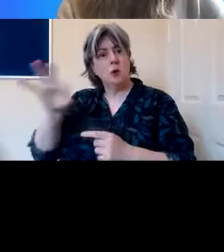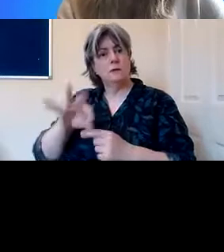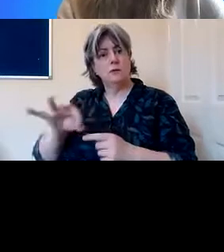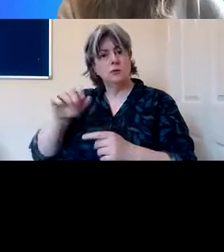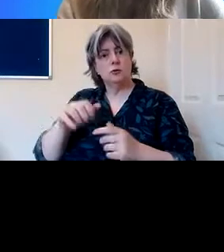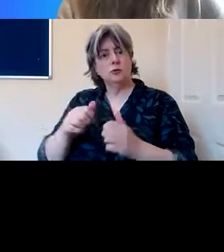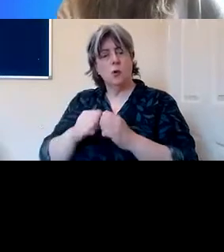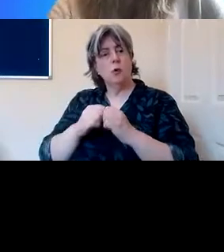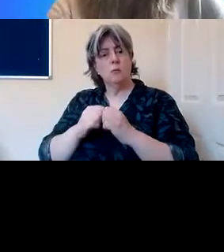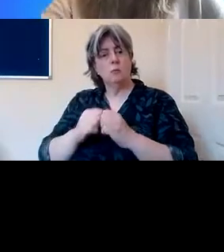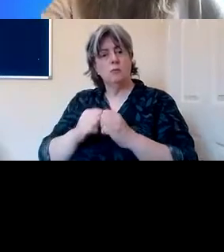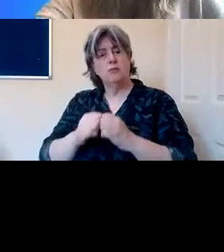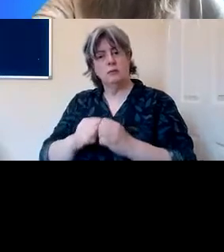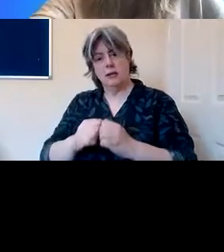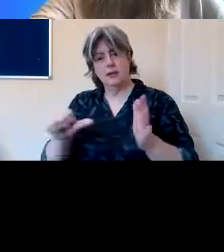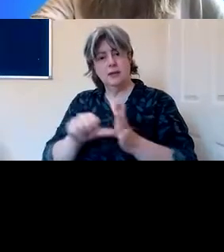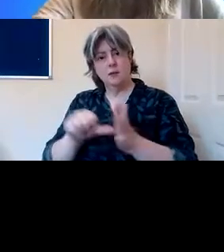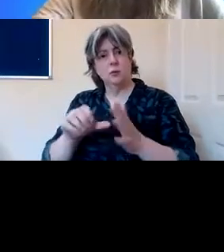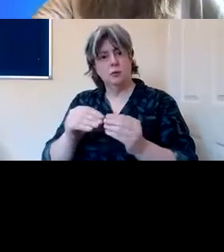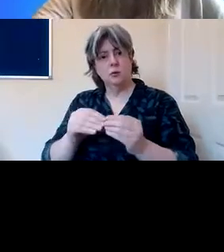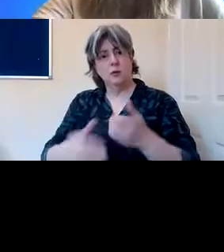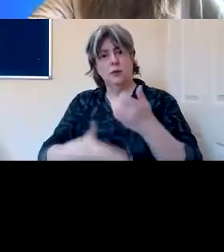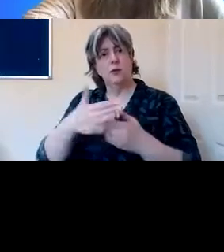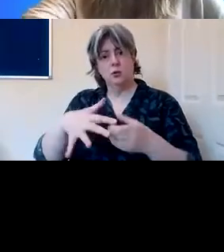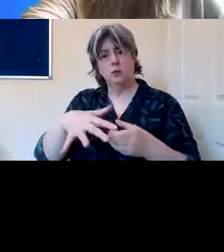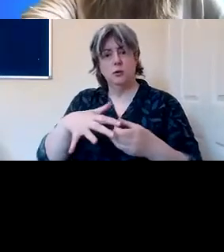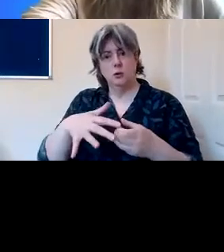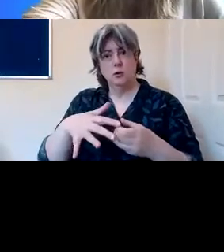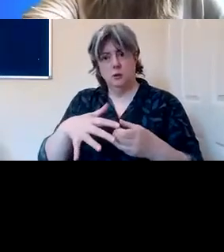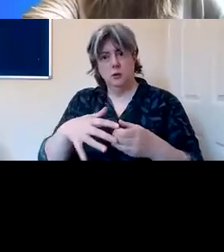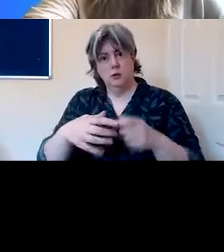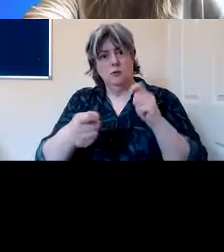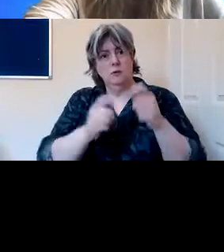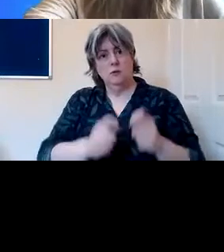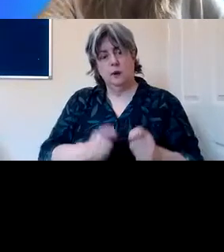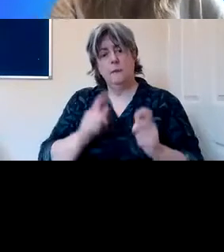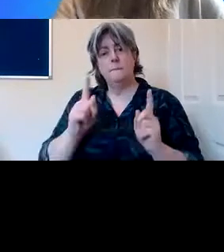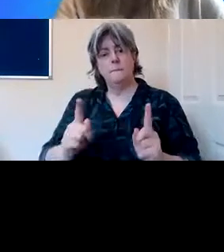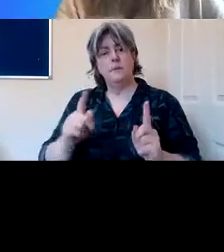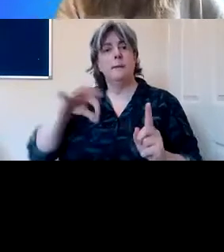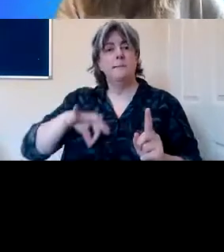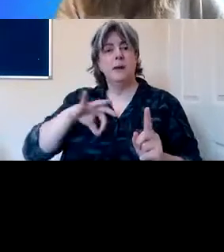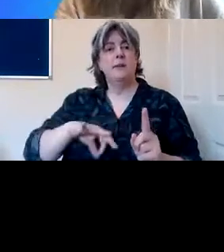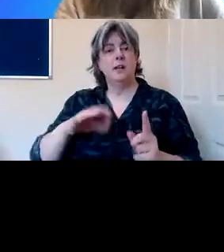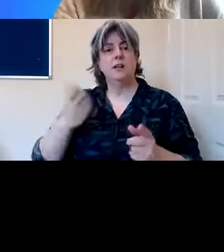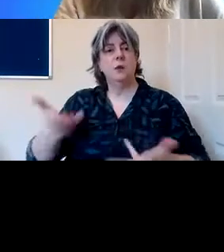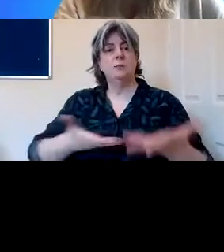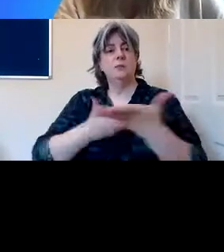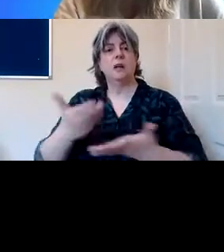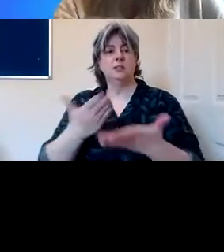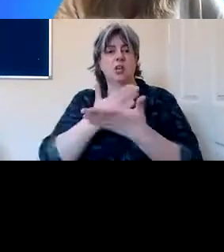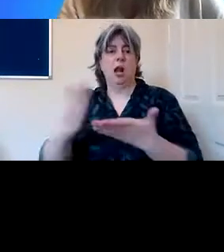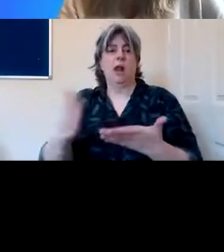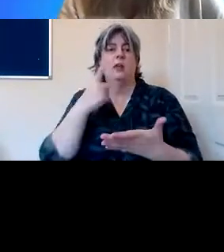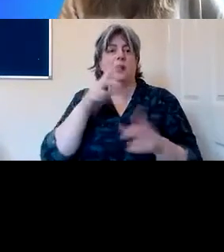commitment to working together, we've got there. And I think the proof of the fruits of that are clear to see. Our